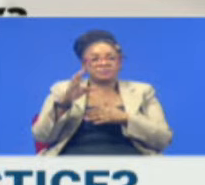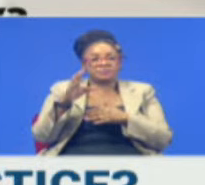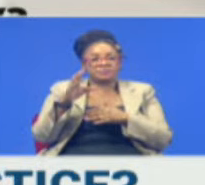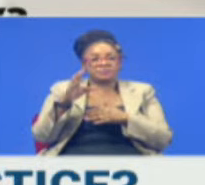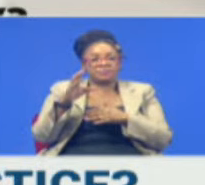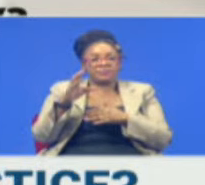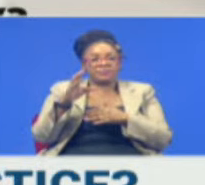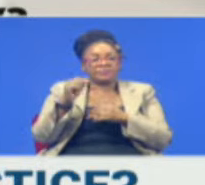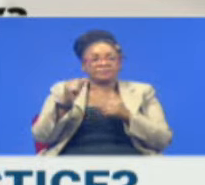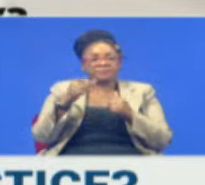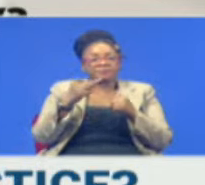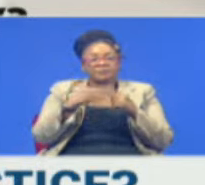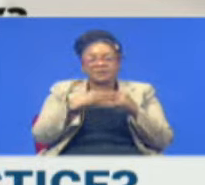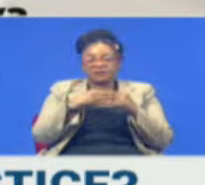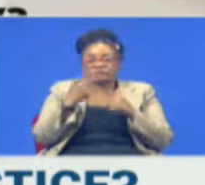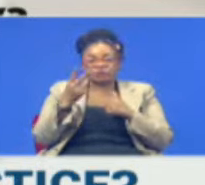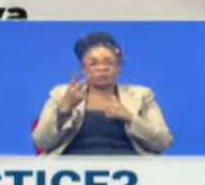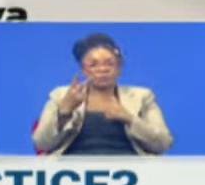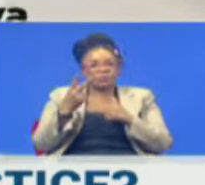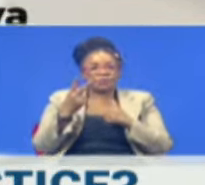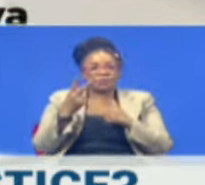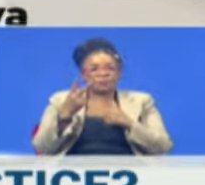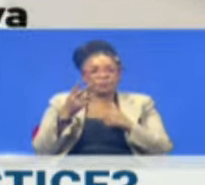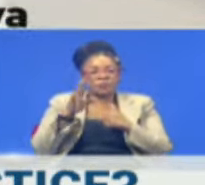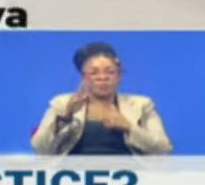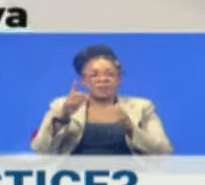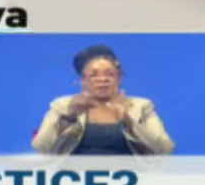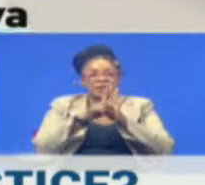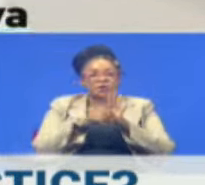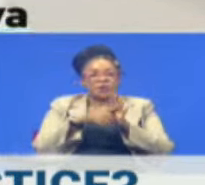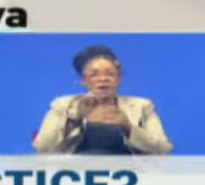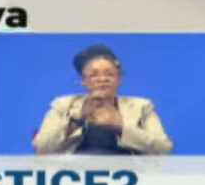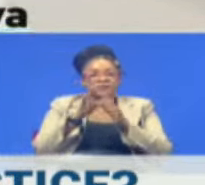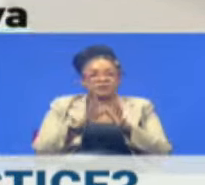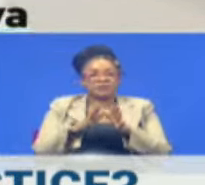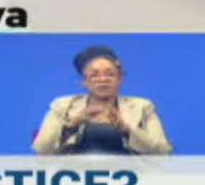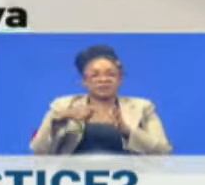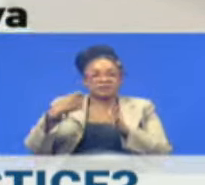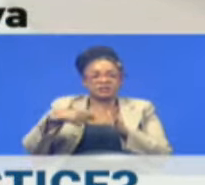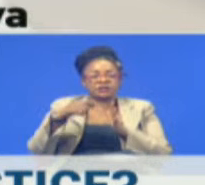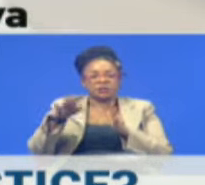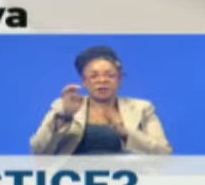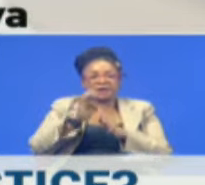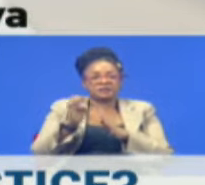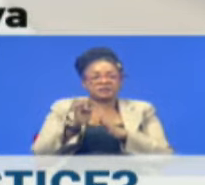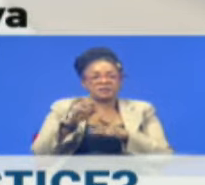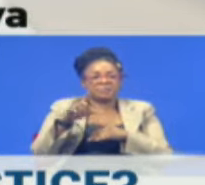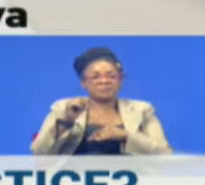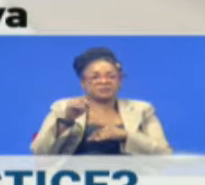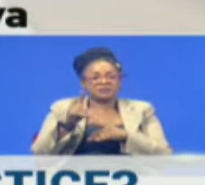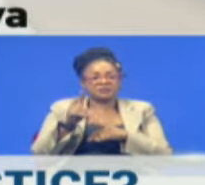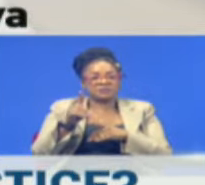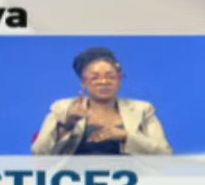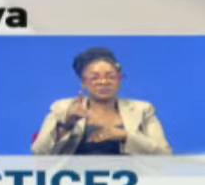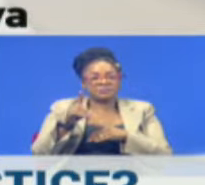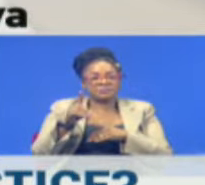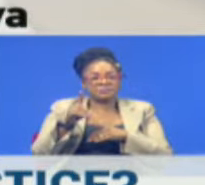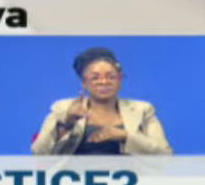And in 1992, Alice was the legal advisor at the Kenya Industrial Estate Limited.